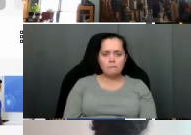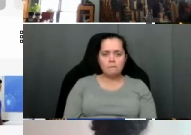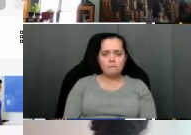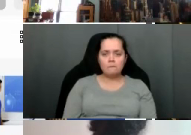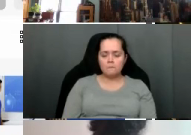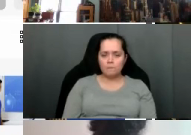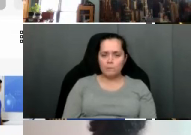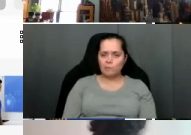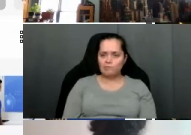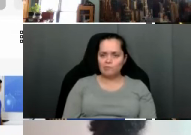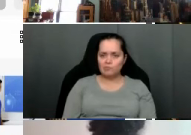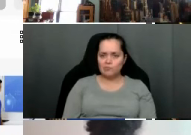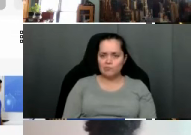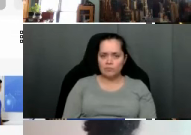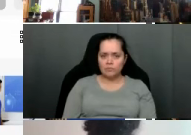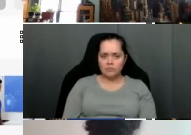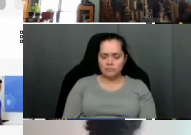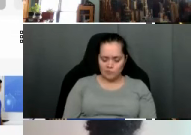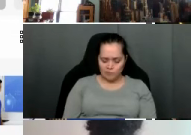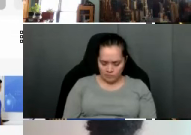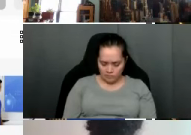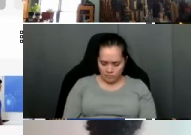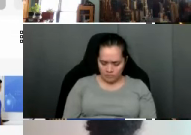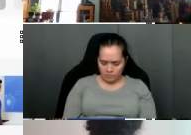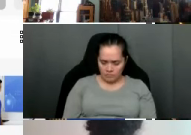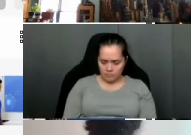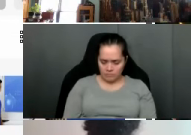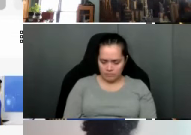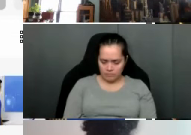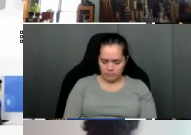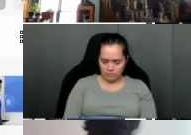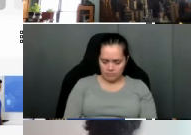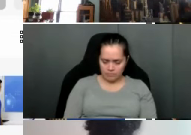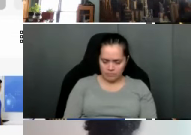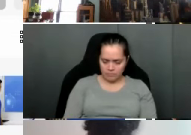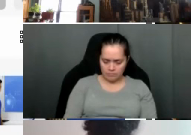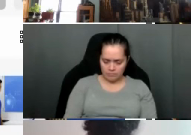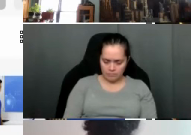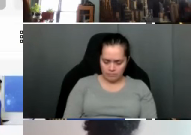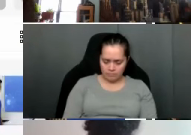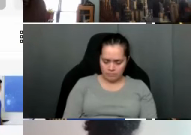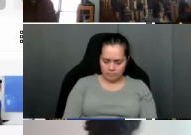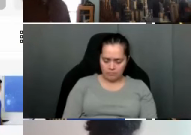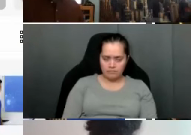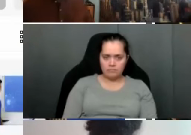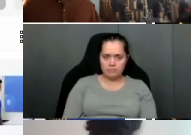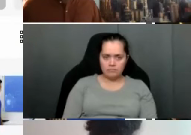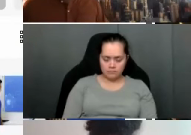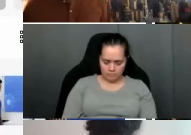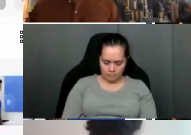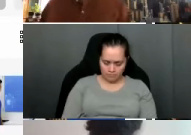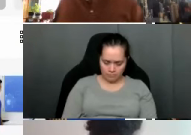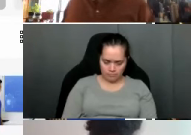for centuries and created an ethnic bias against the Third World. Really? The German cartographer, Mercator, originally designed this